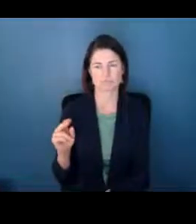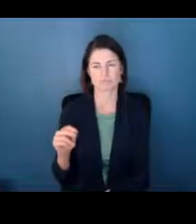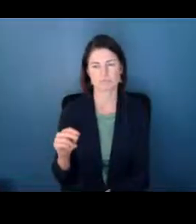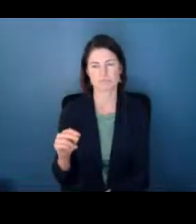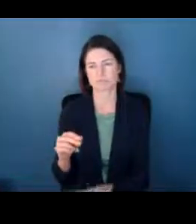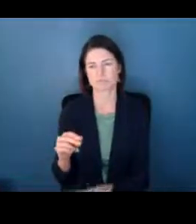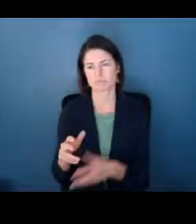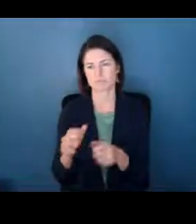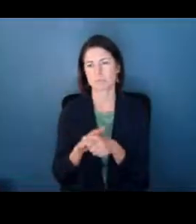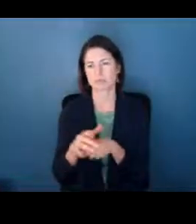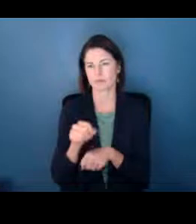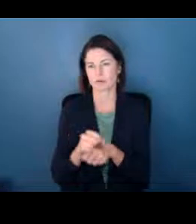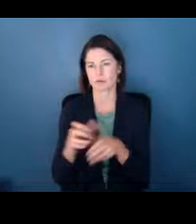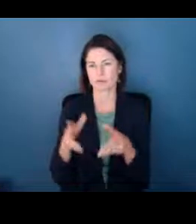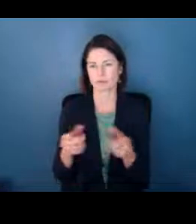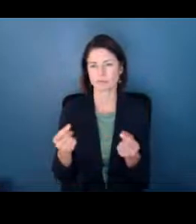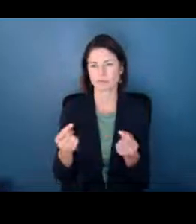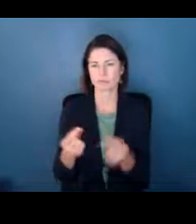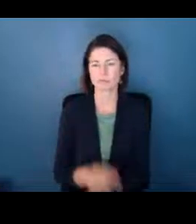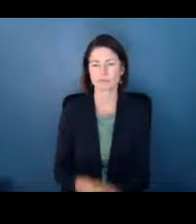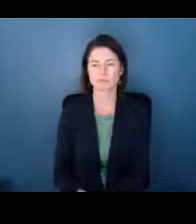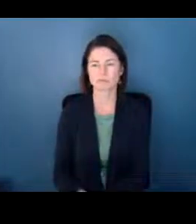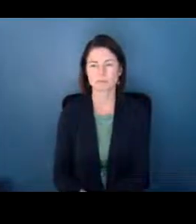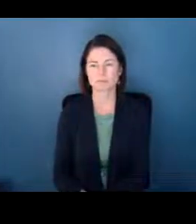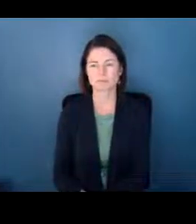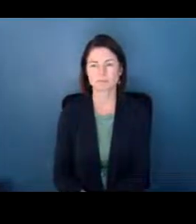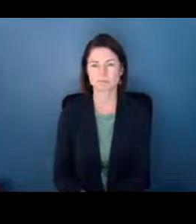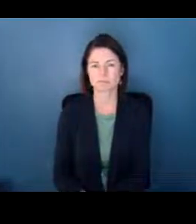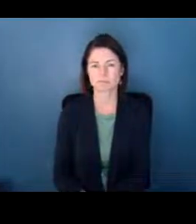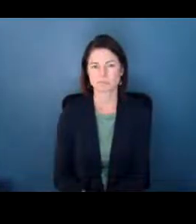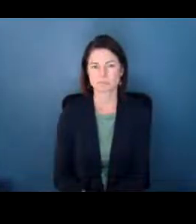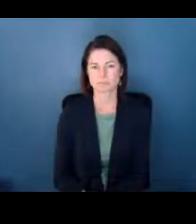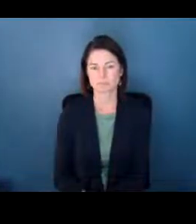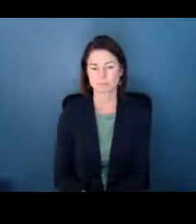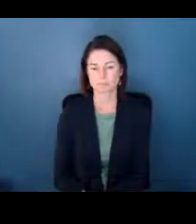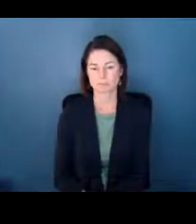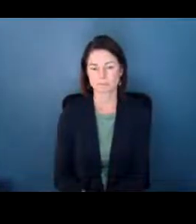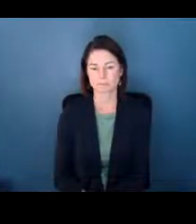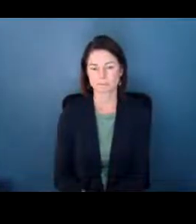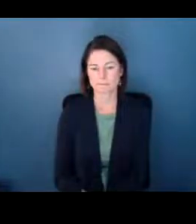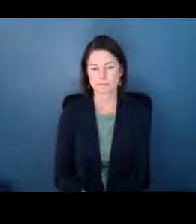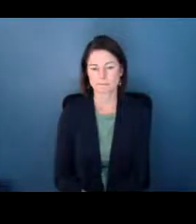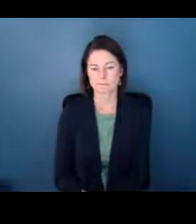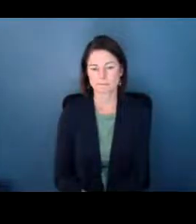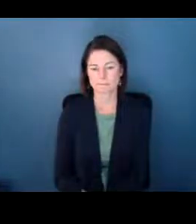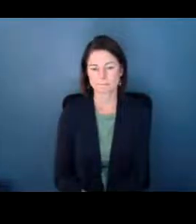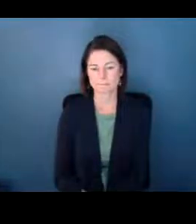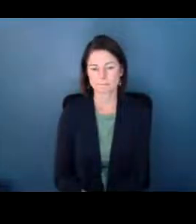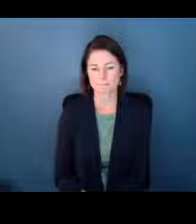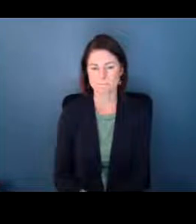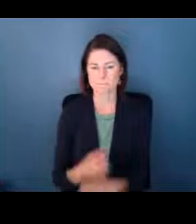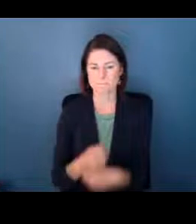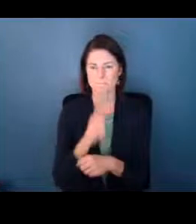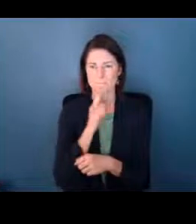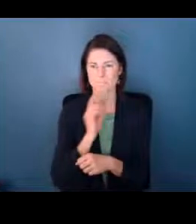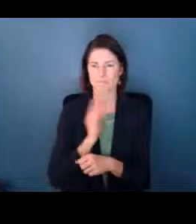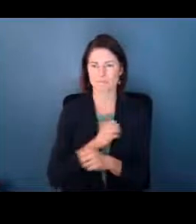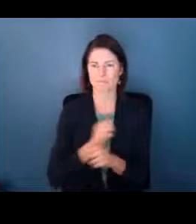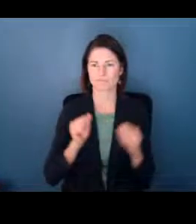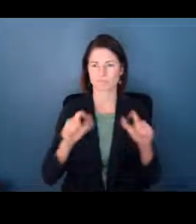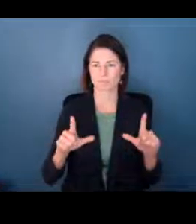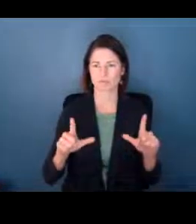do in terms of ensuring that you know, the CAPTI framework is being implemented in our work